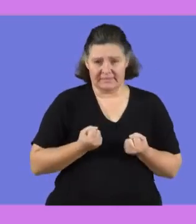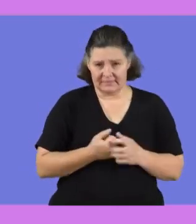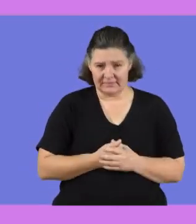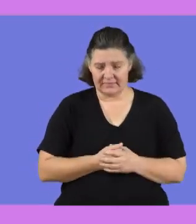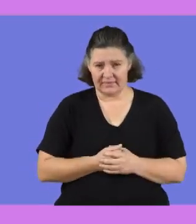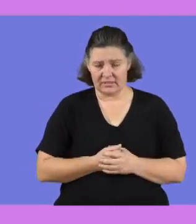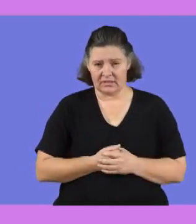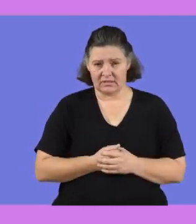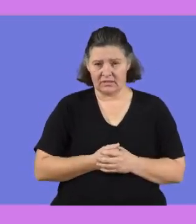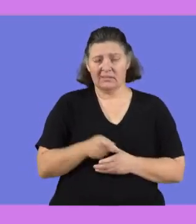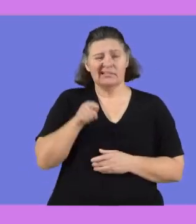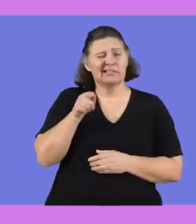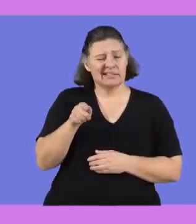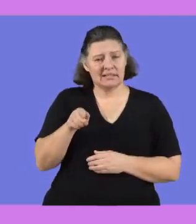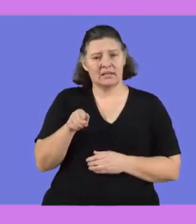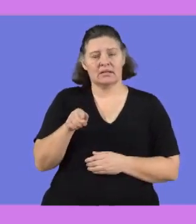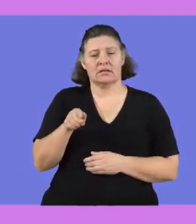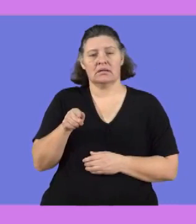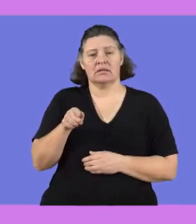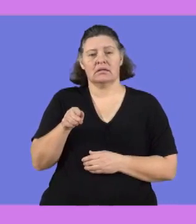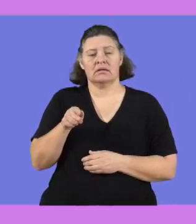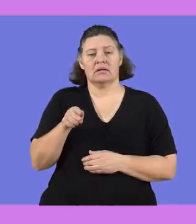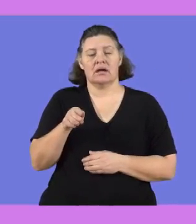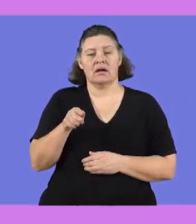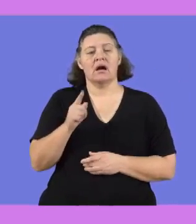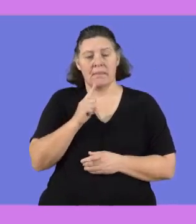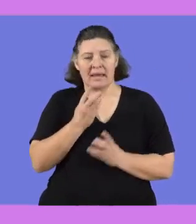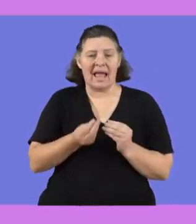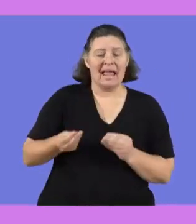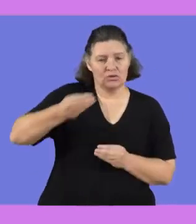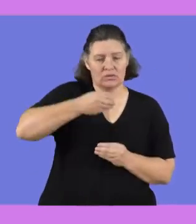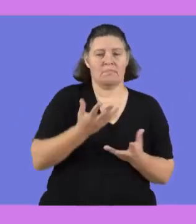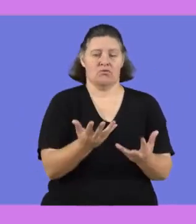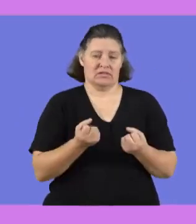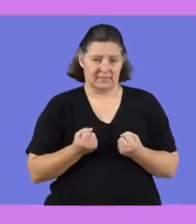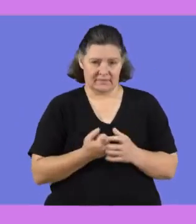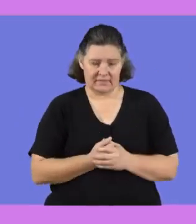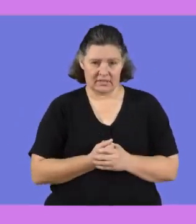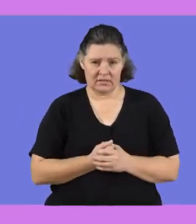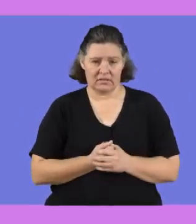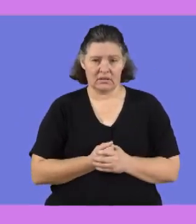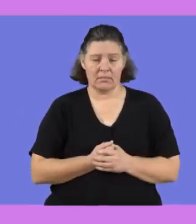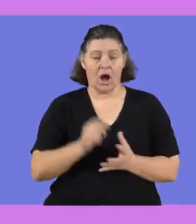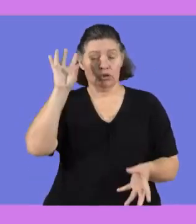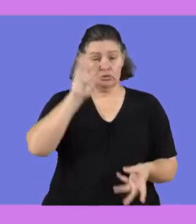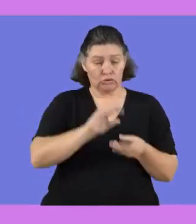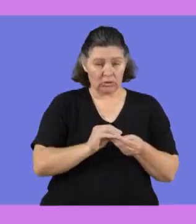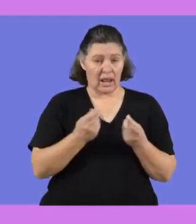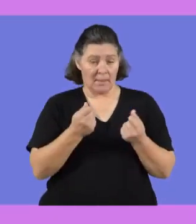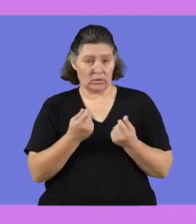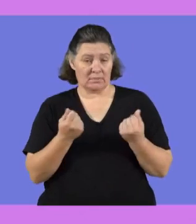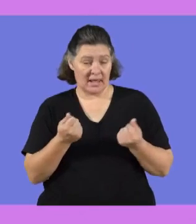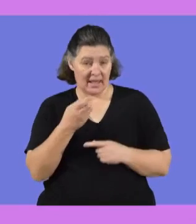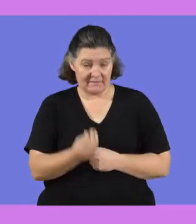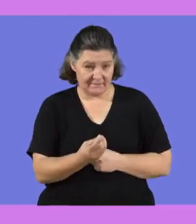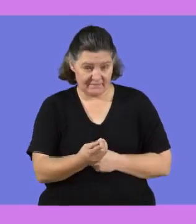has received, this one it will be the interest that she has received. But the total